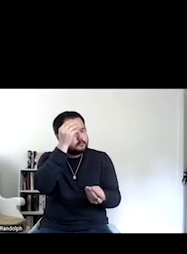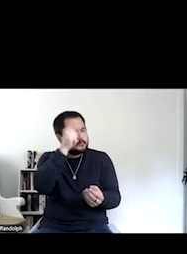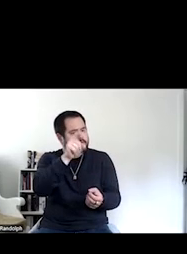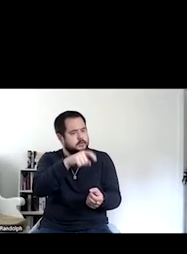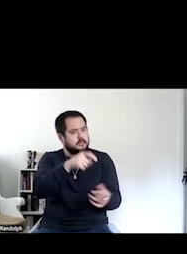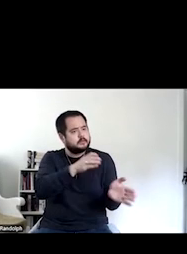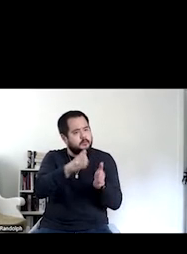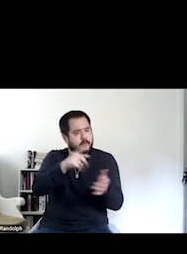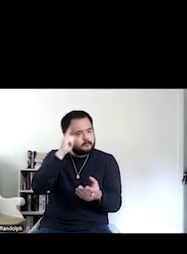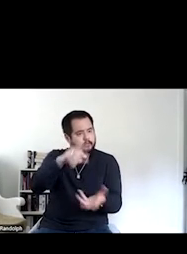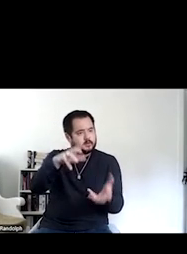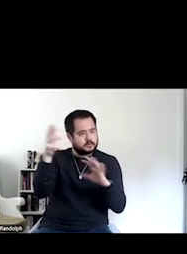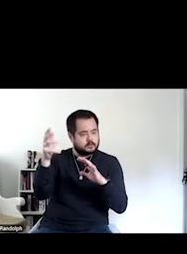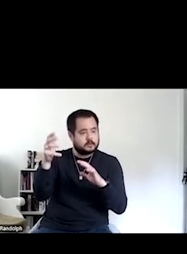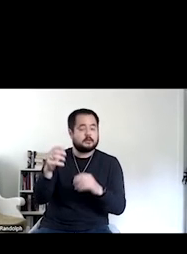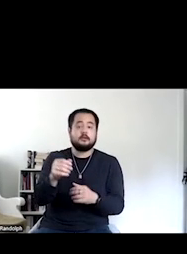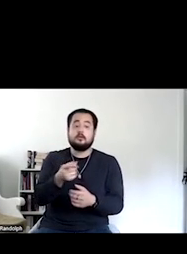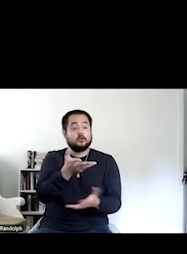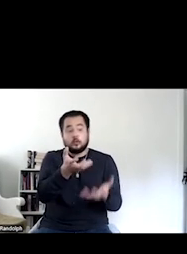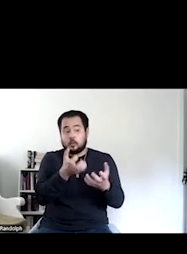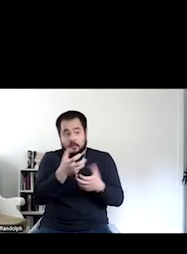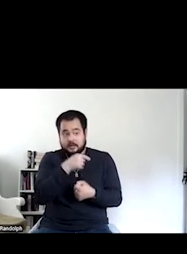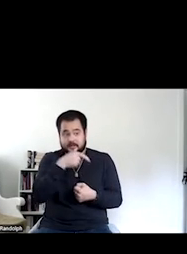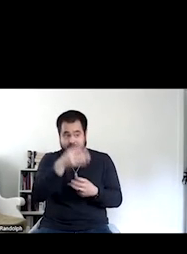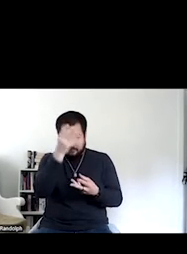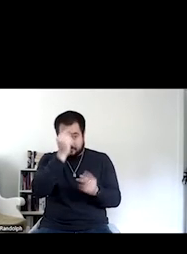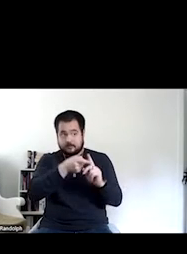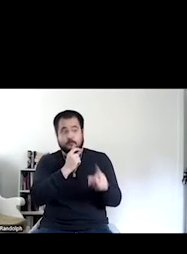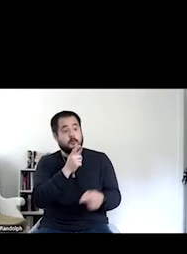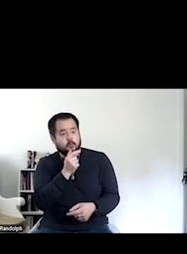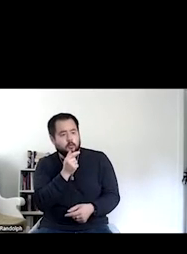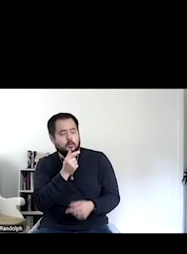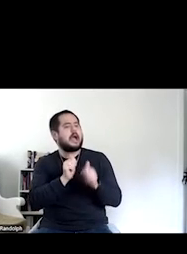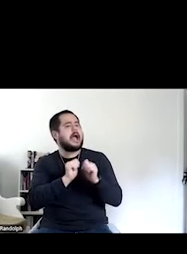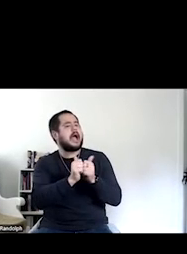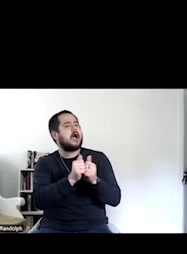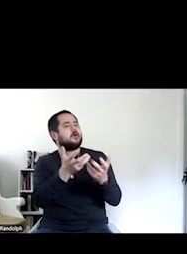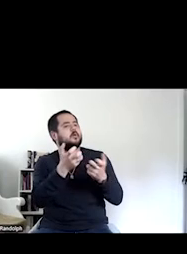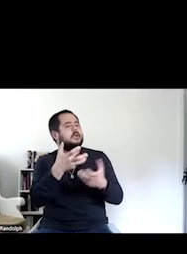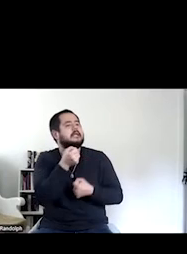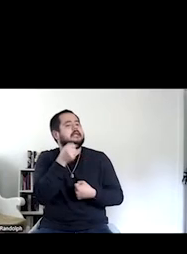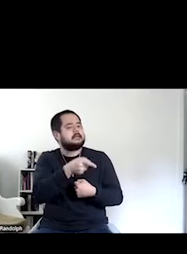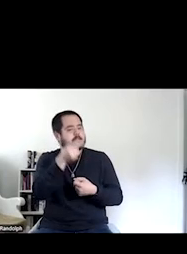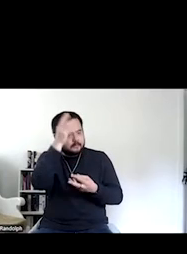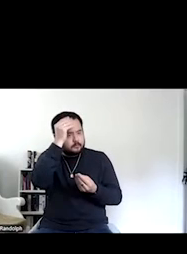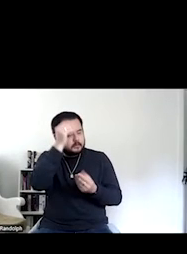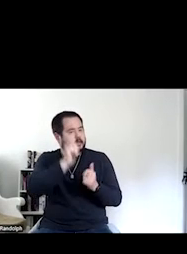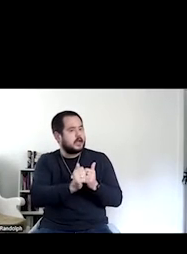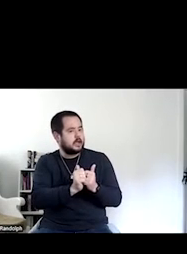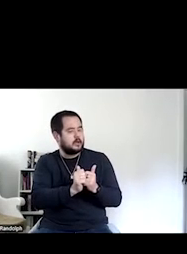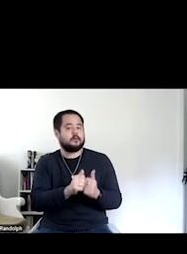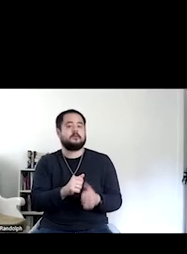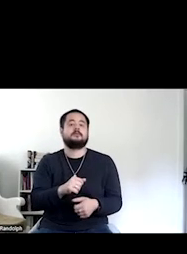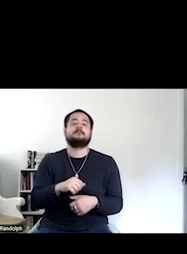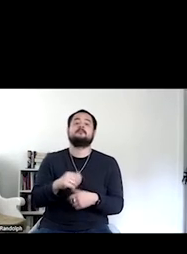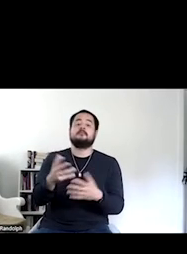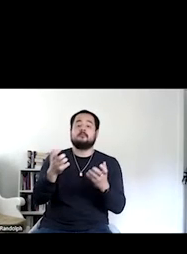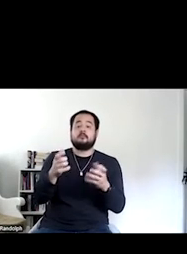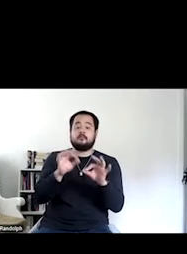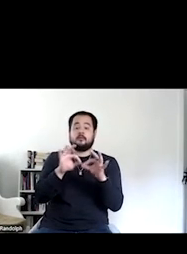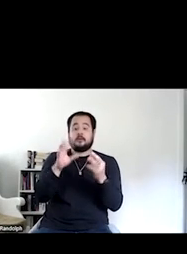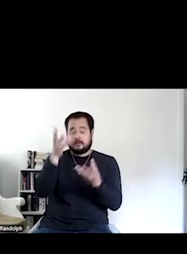them from whom they wanted to receive this information and how they preferred to receive it. We learned that families want information that is tailored to their